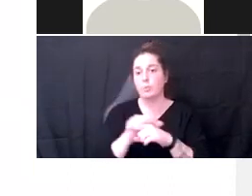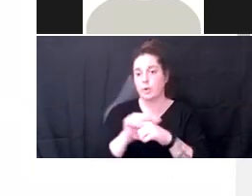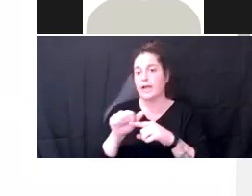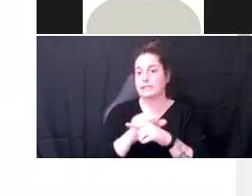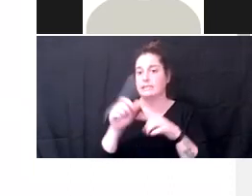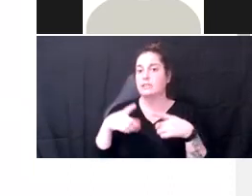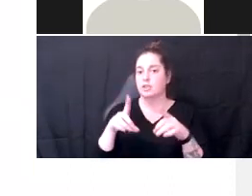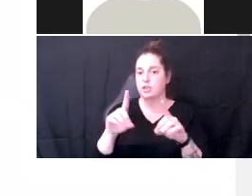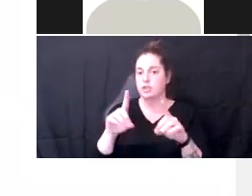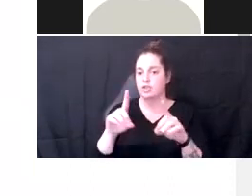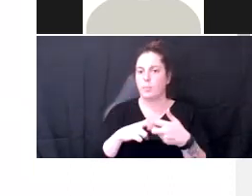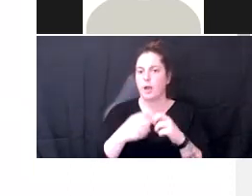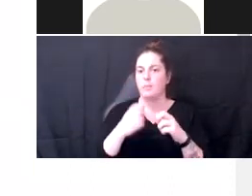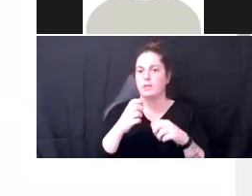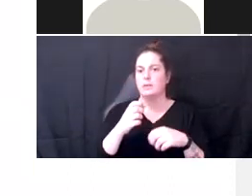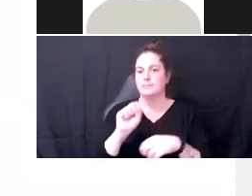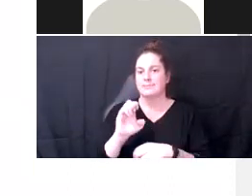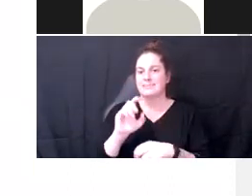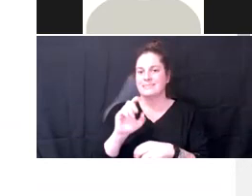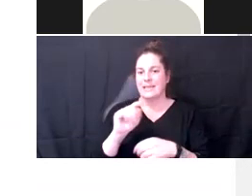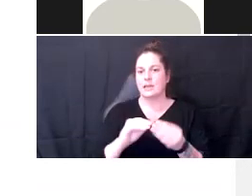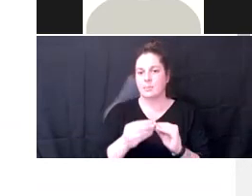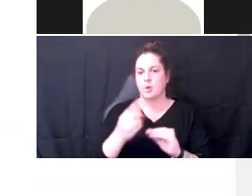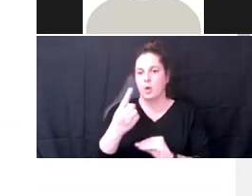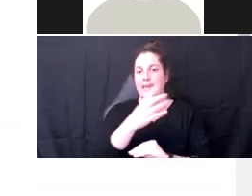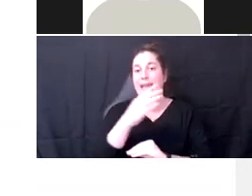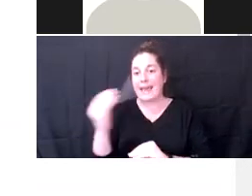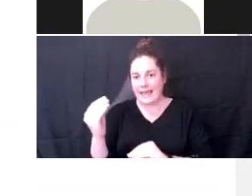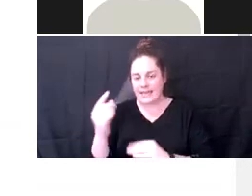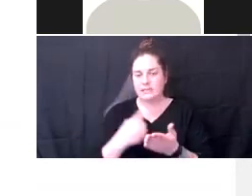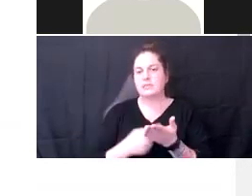1 and the discussion on